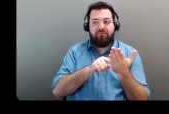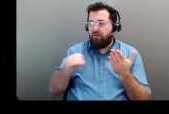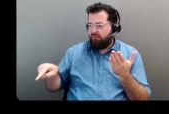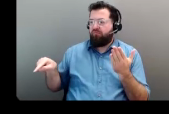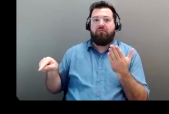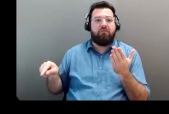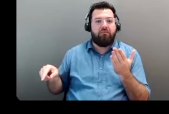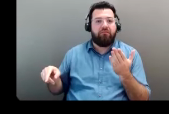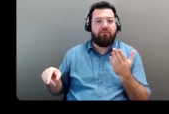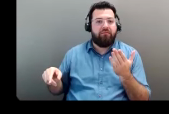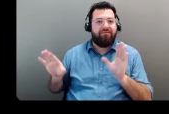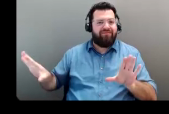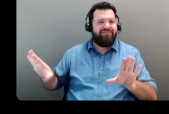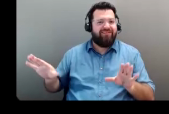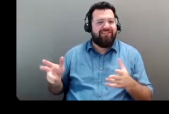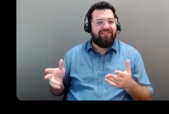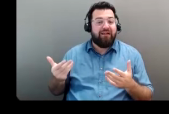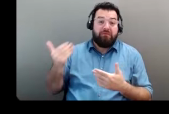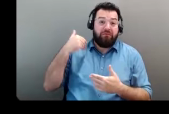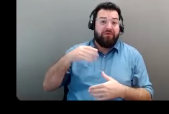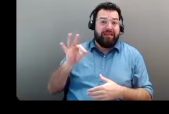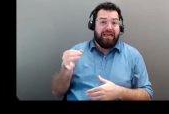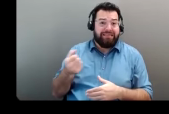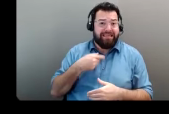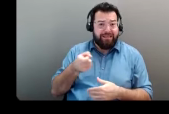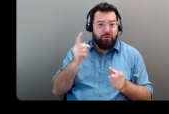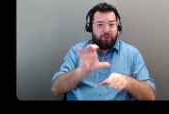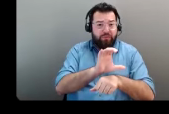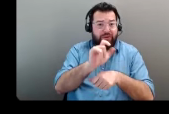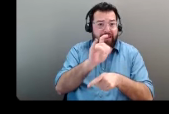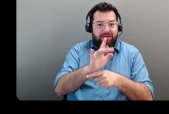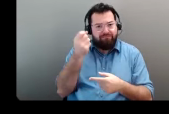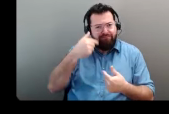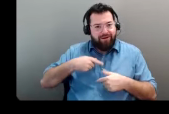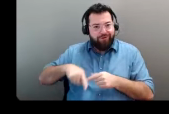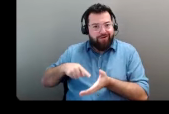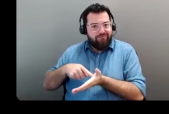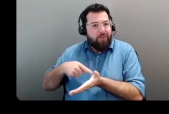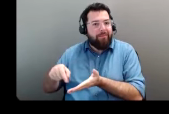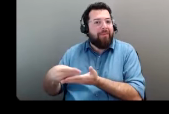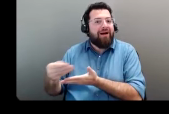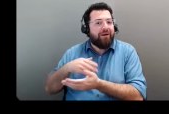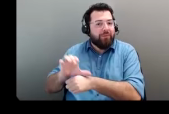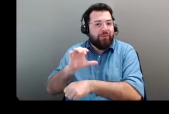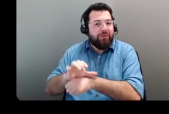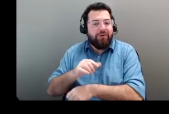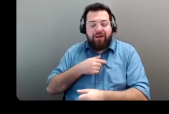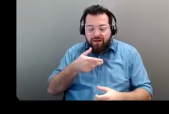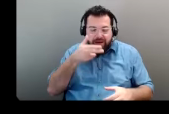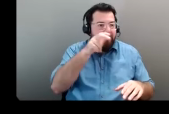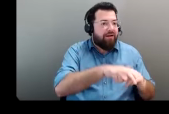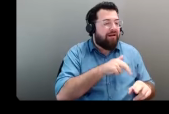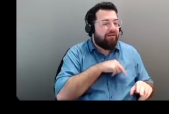up in the 90s and like, I had to go to a computer lab, I couldn't afford a computer. And, I was so excited to see that Windows application